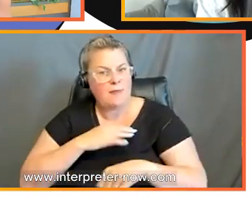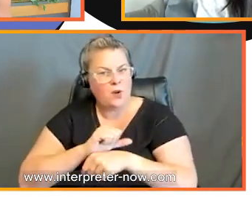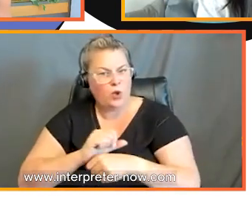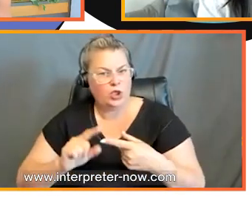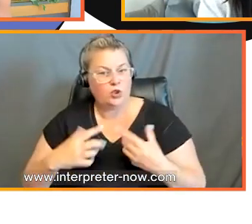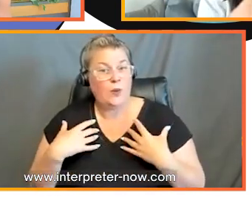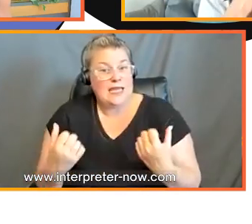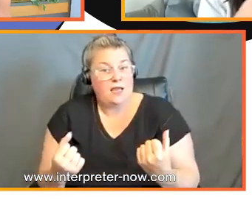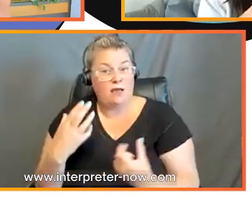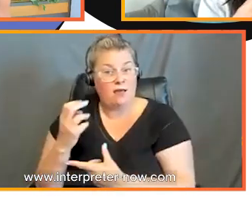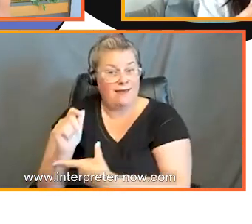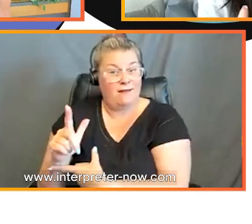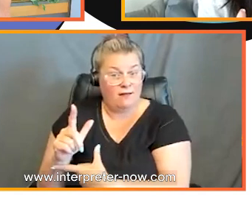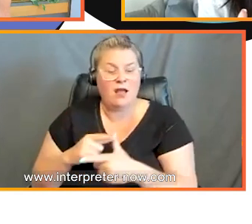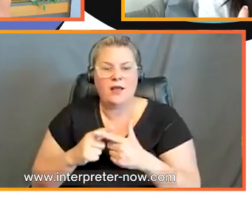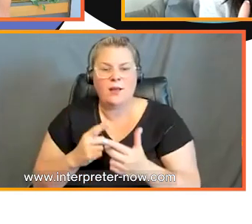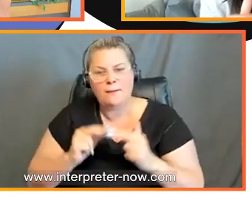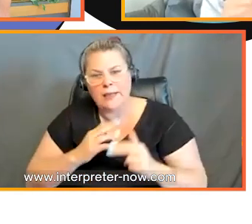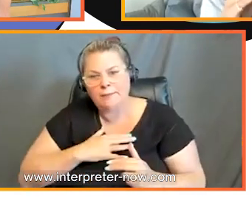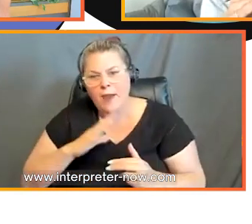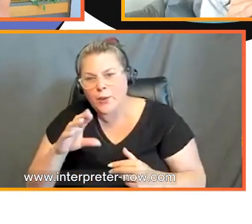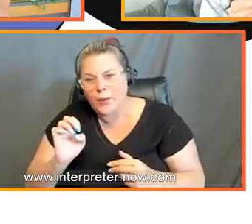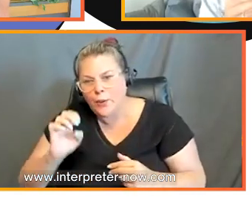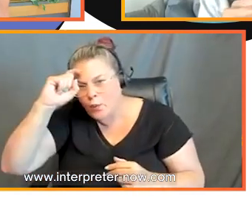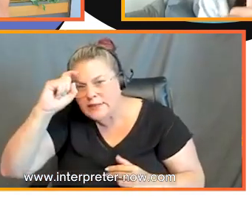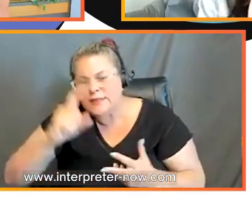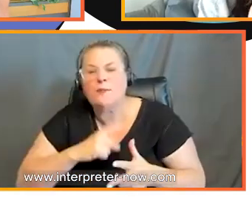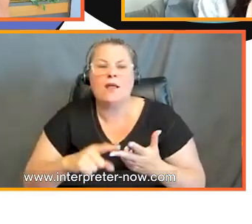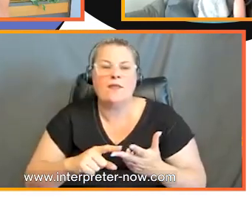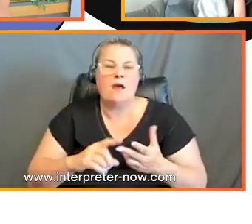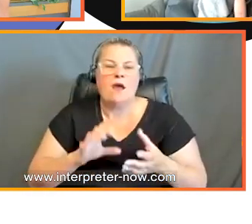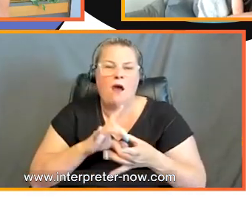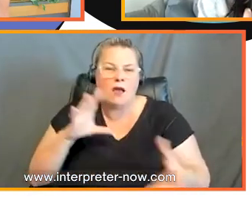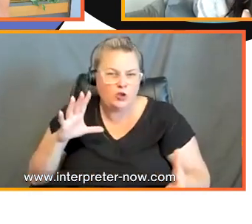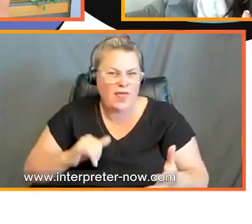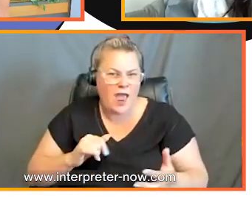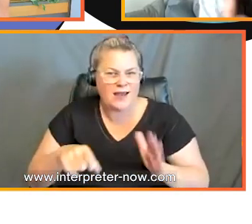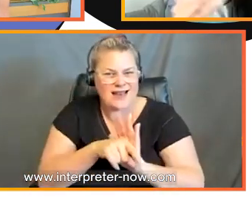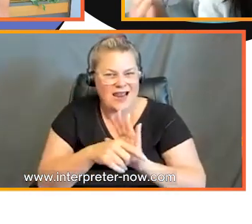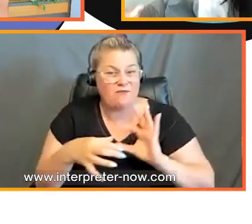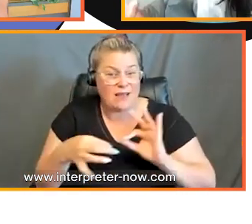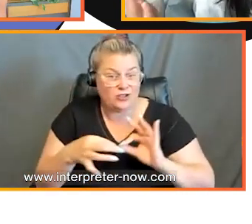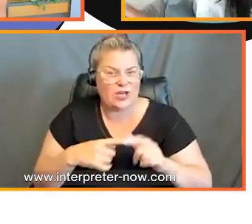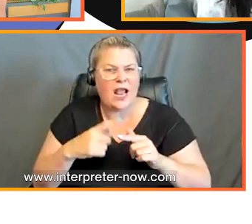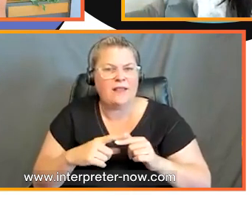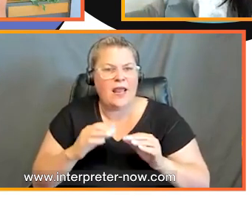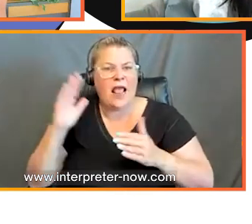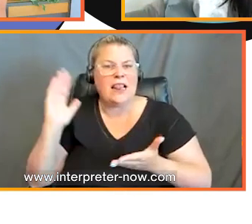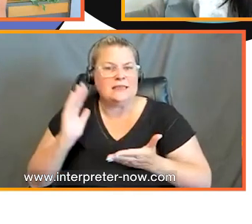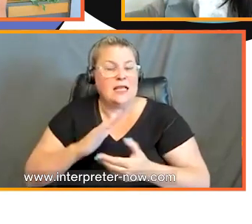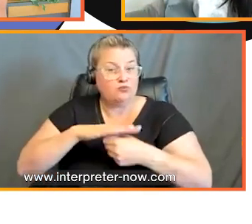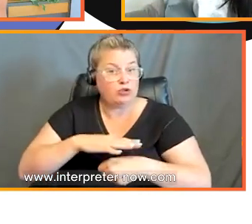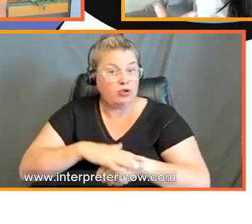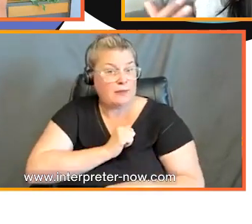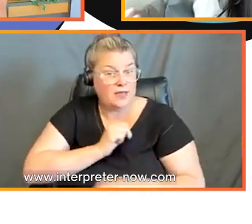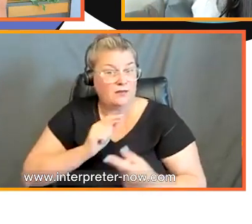core wisdom and also undo this negative messaging and put less and less pressure on myself to achieve, of course, that's what I'm doing with